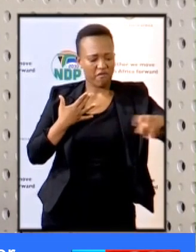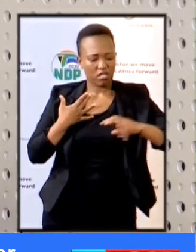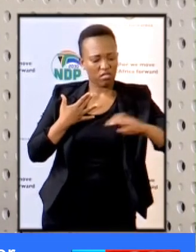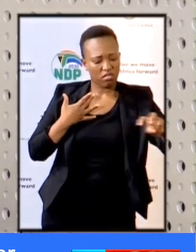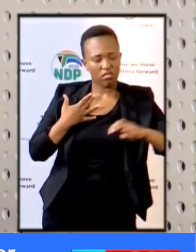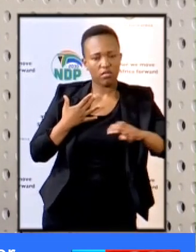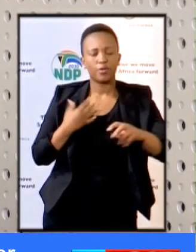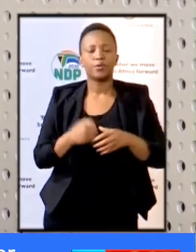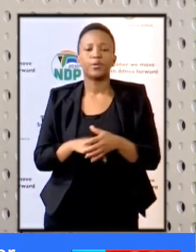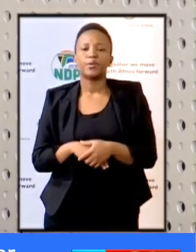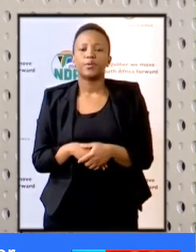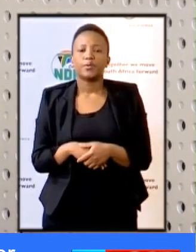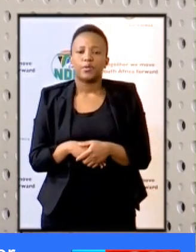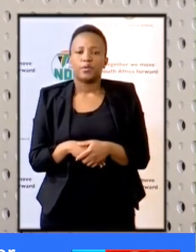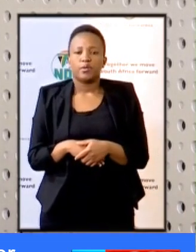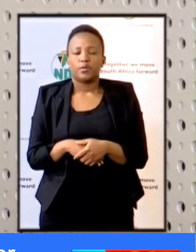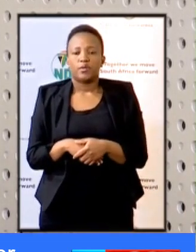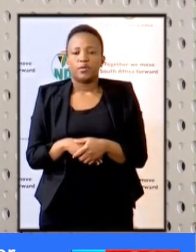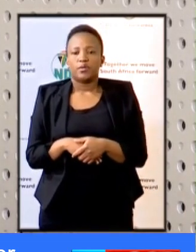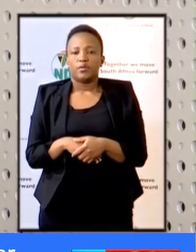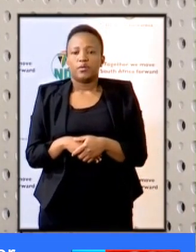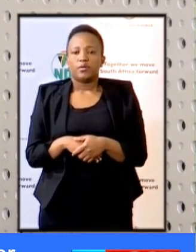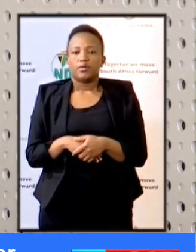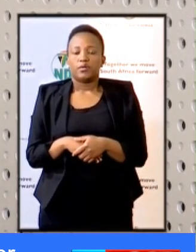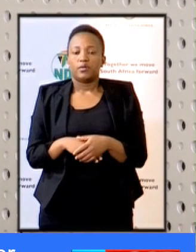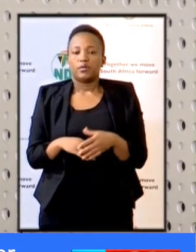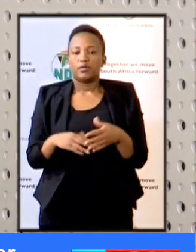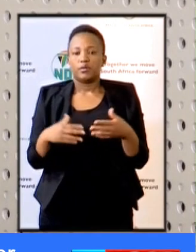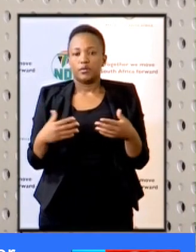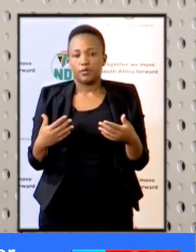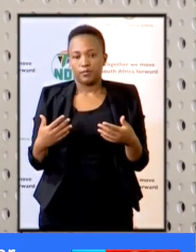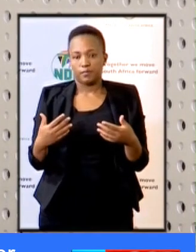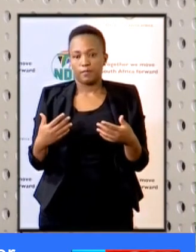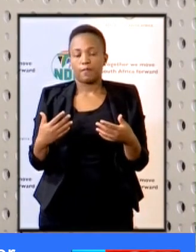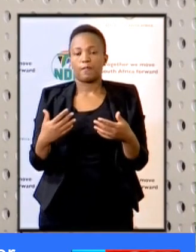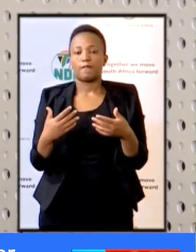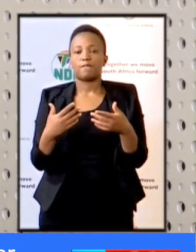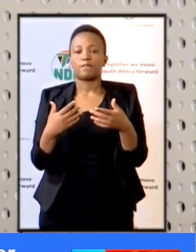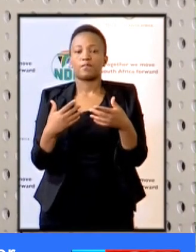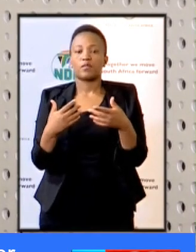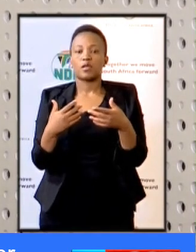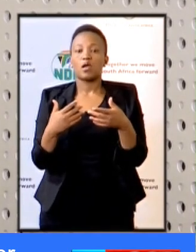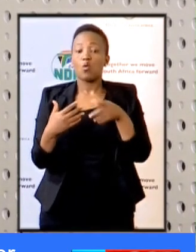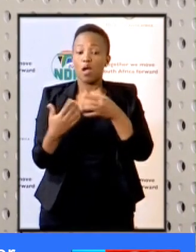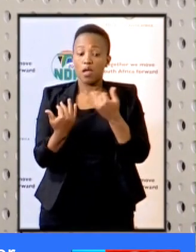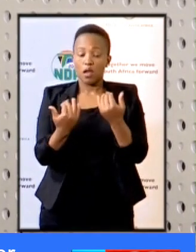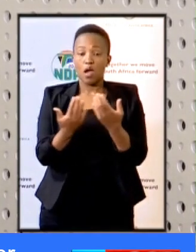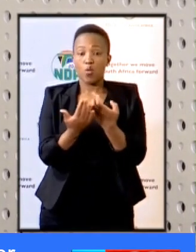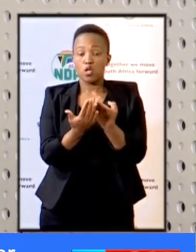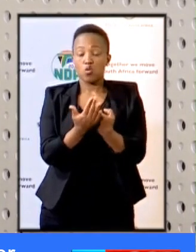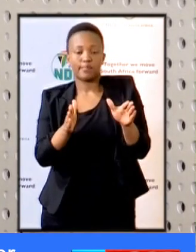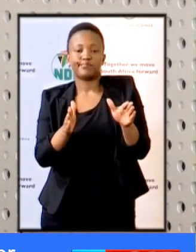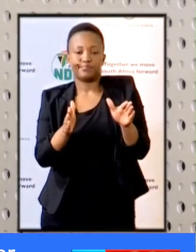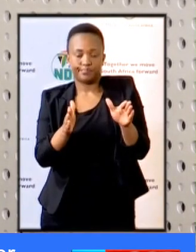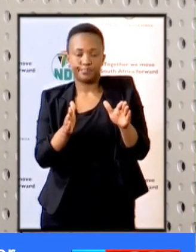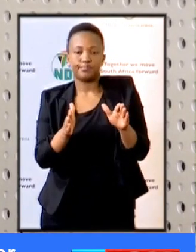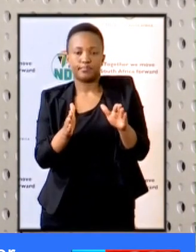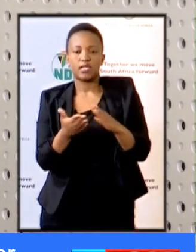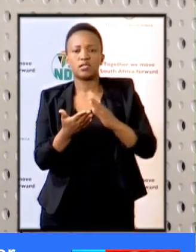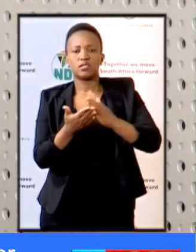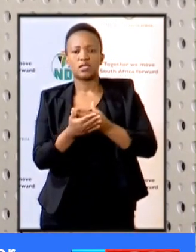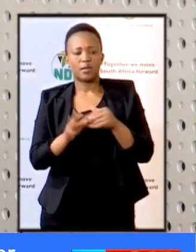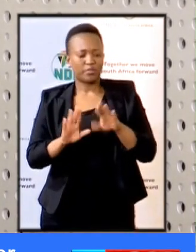With the opening or the risk-adjusted approach to opening, there will be some kids